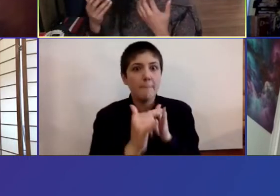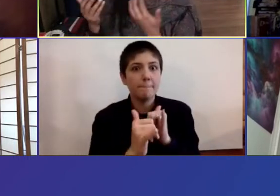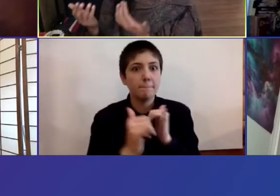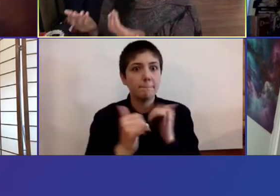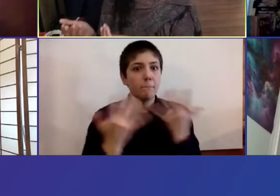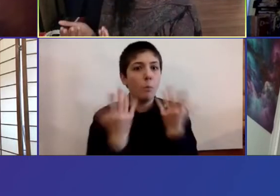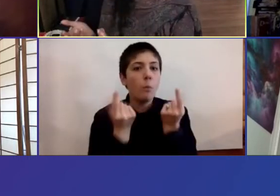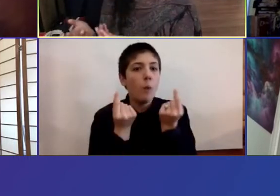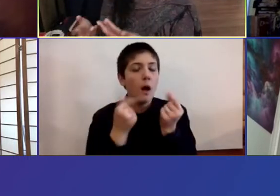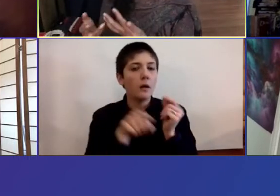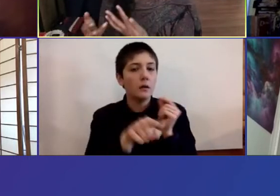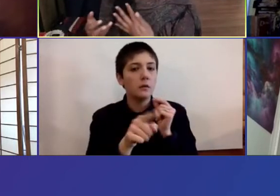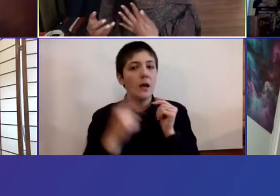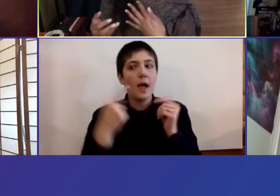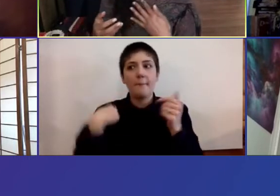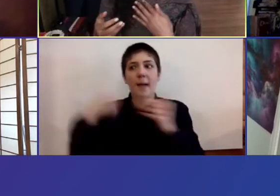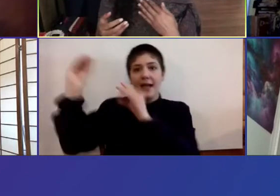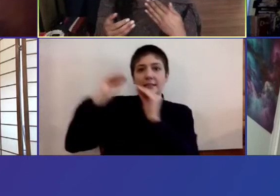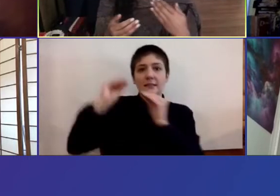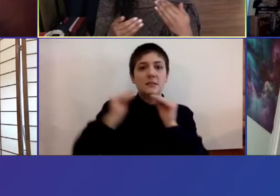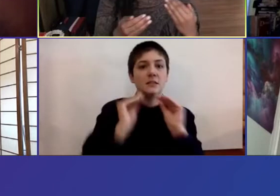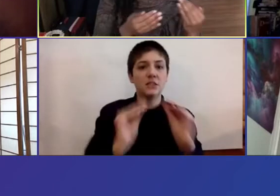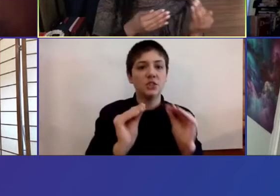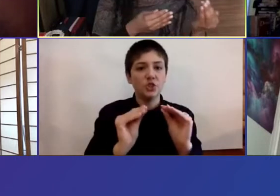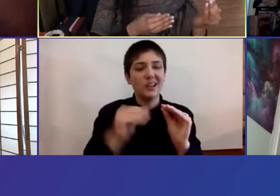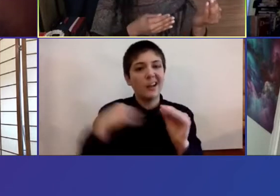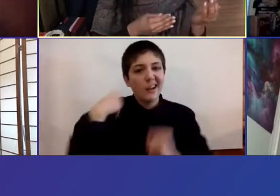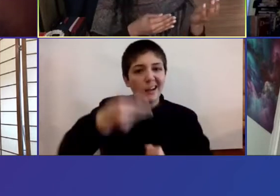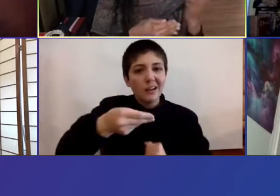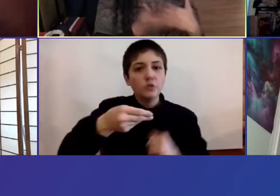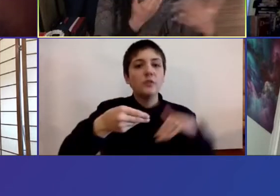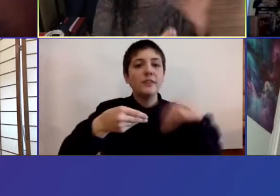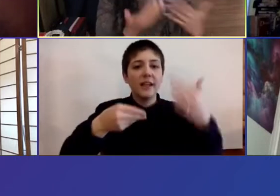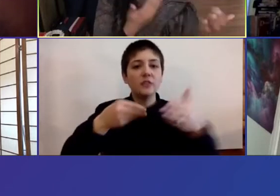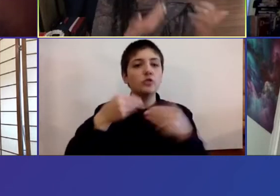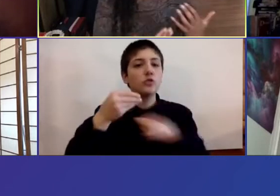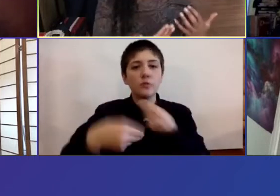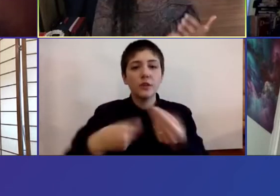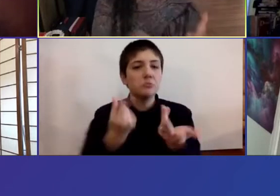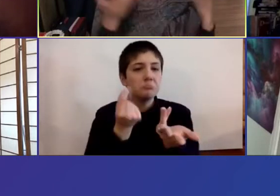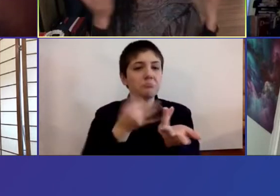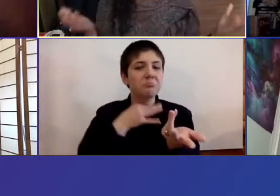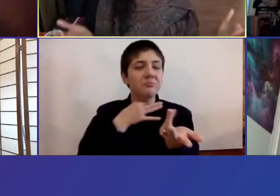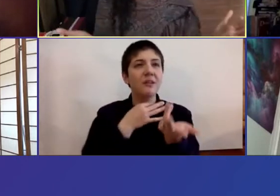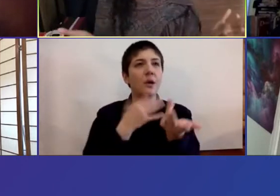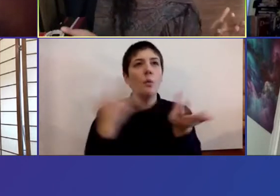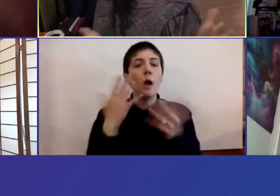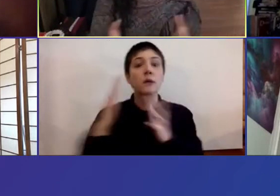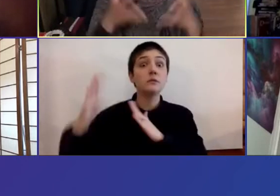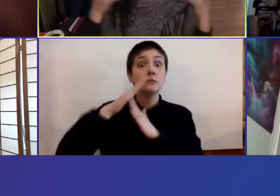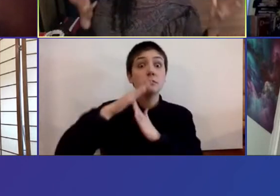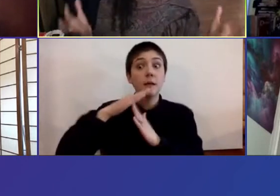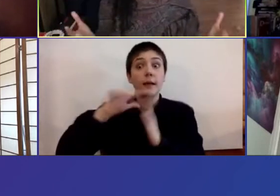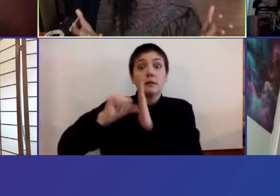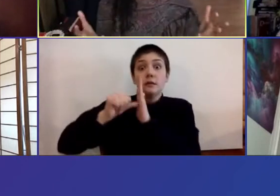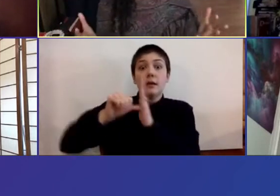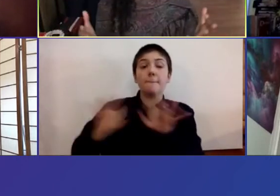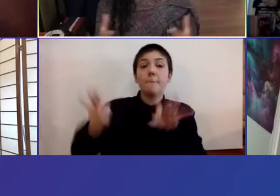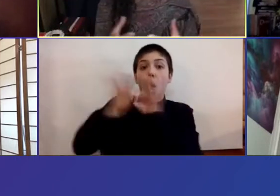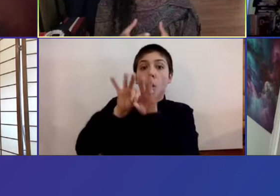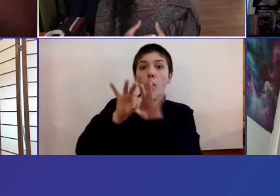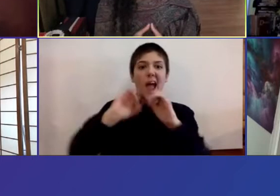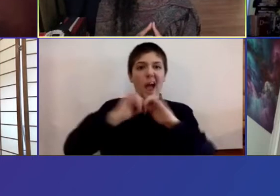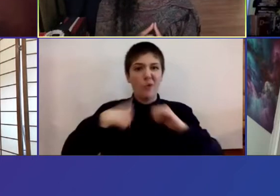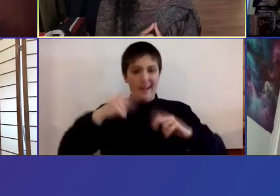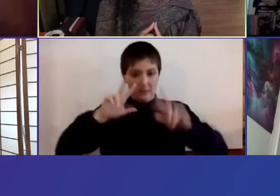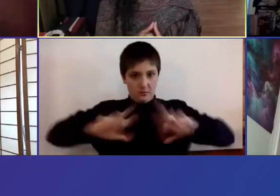what is the most relevant aspects of what we do, and how do we even find ourselves before all of this has